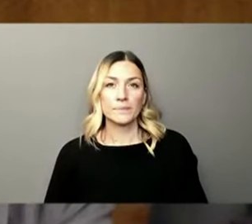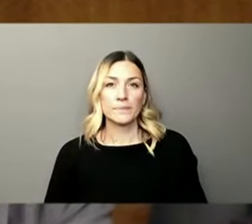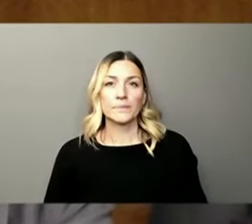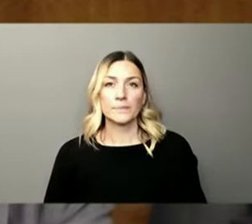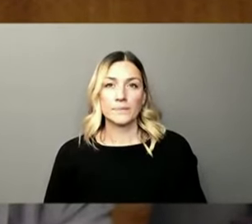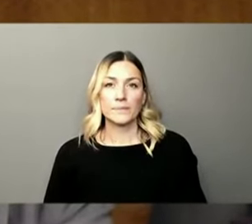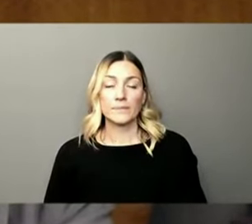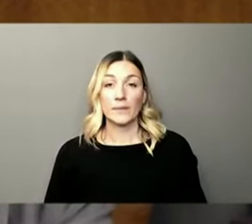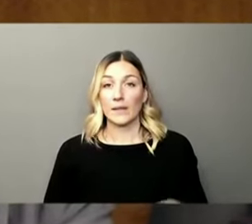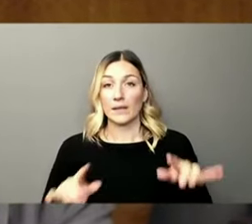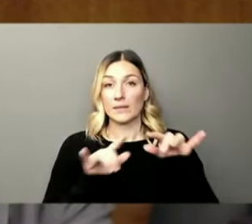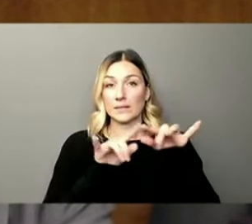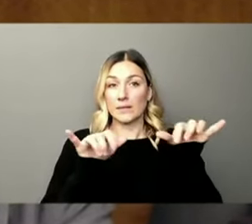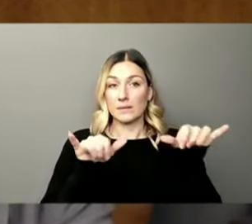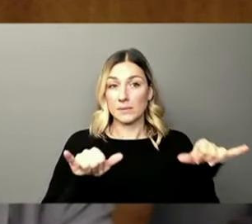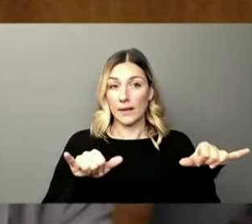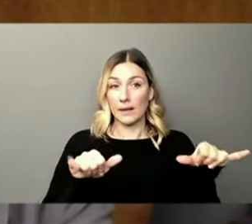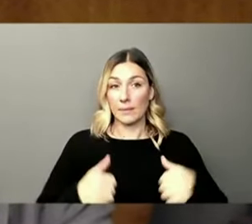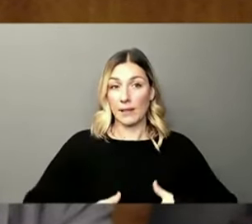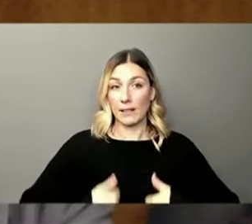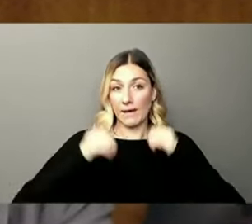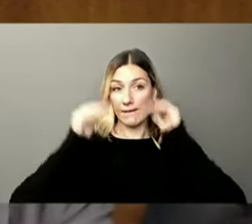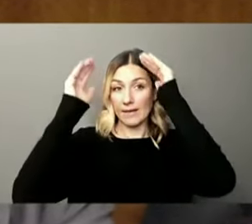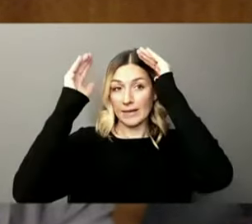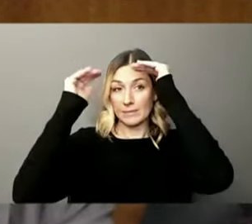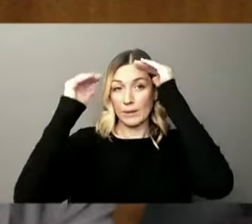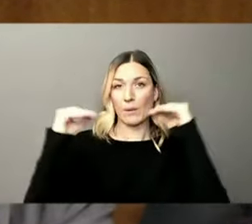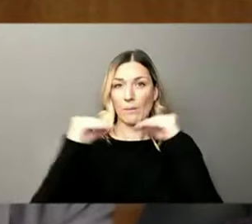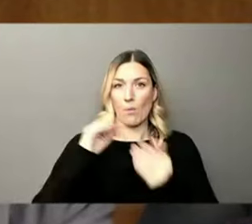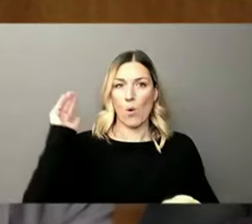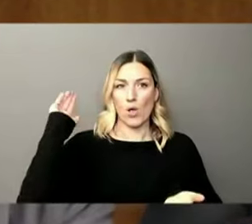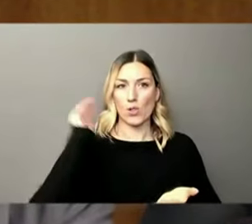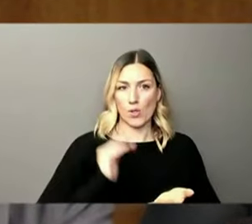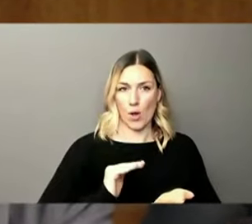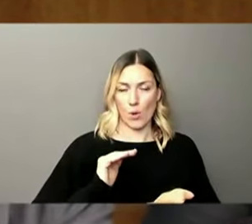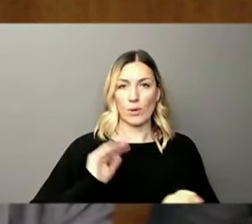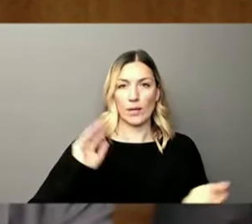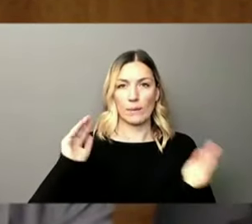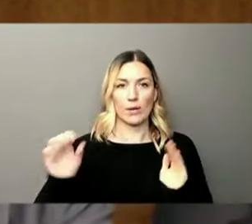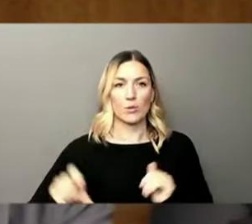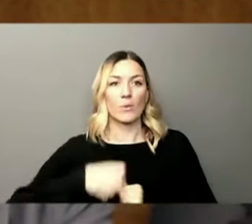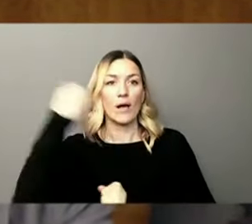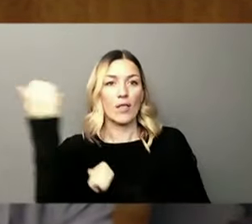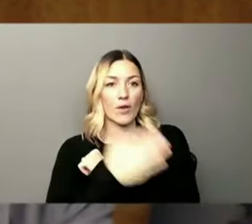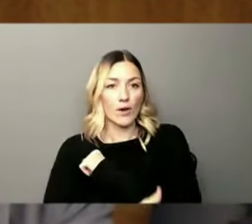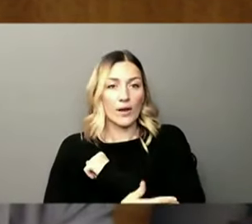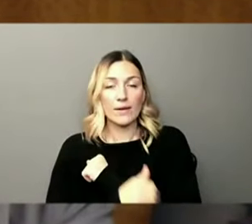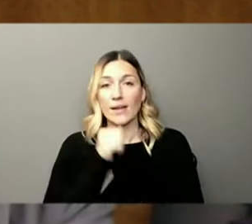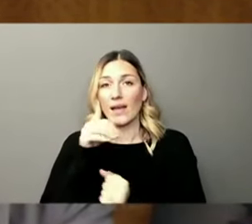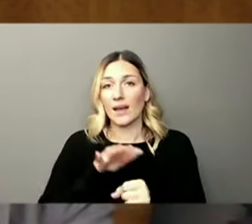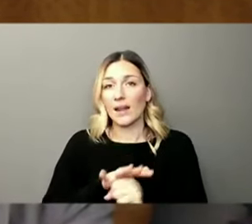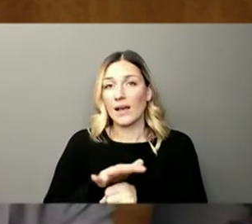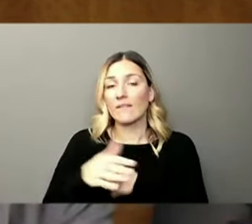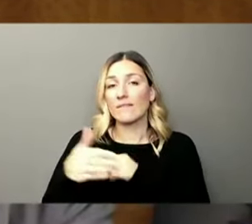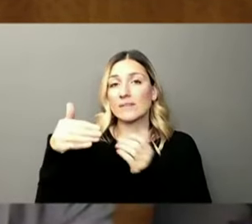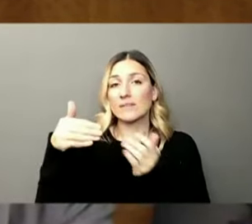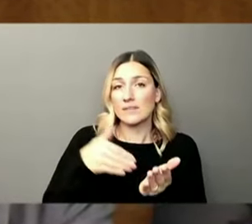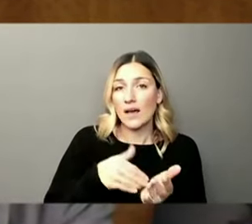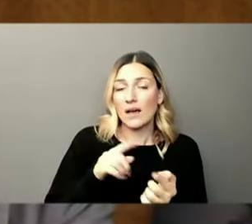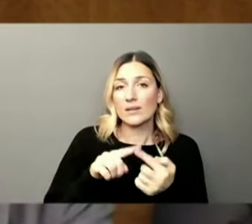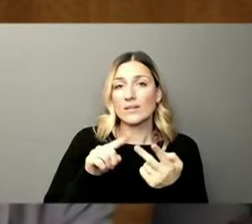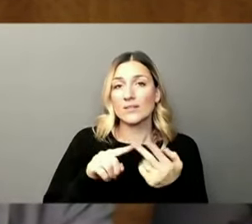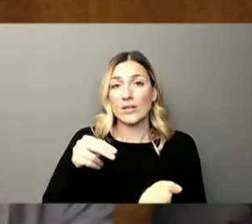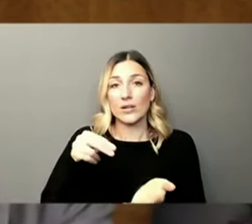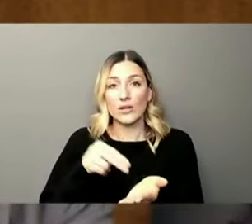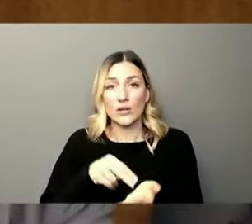Meanwhile, our life expectancy is far lower than many other countries. We don't have enough doctors, nurses, mental health